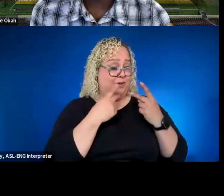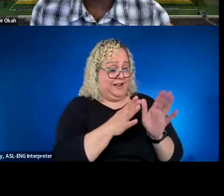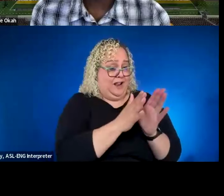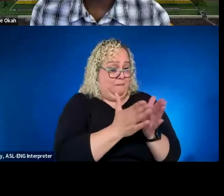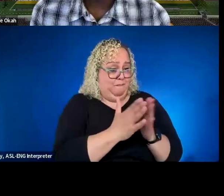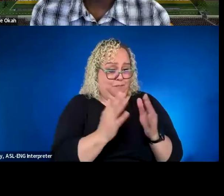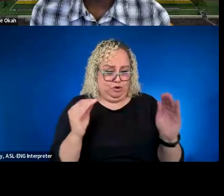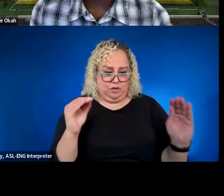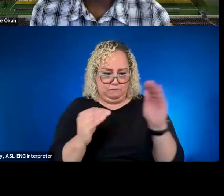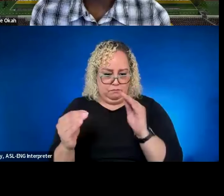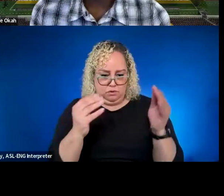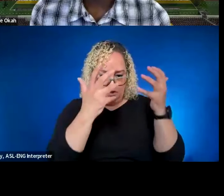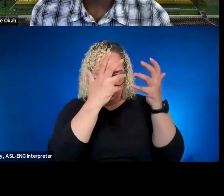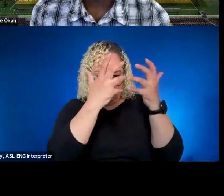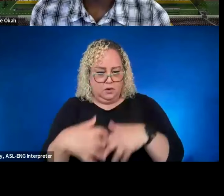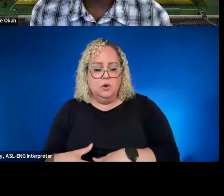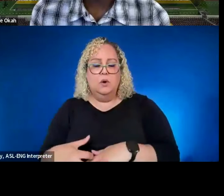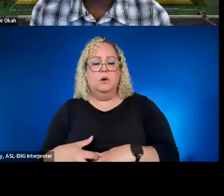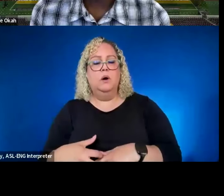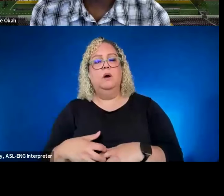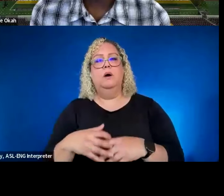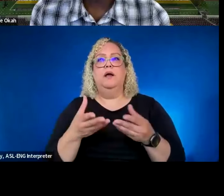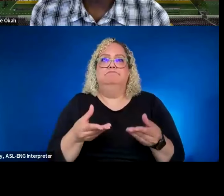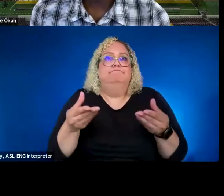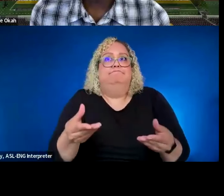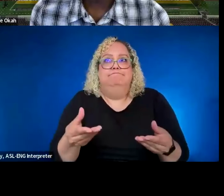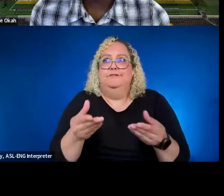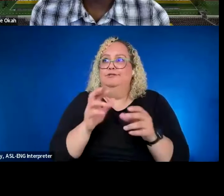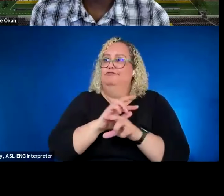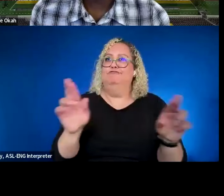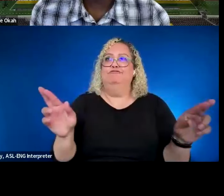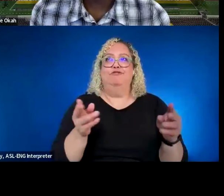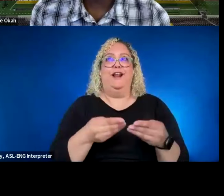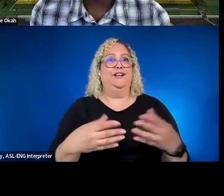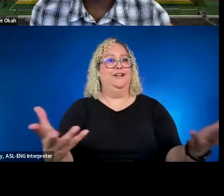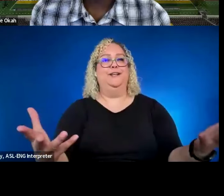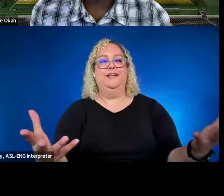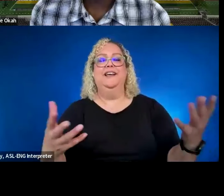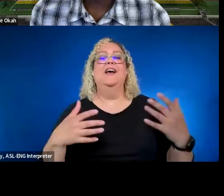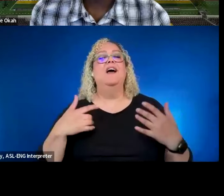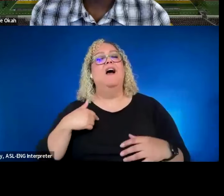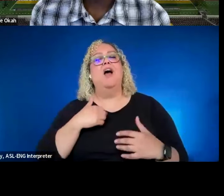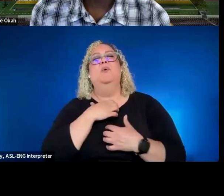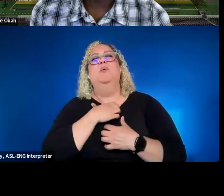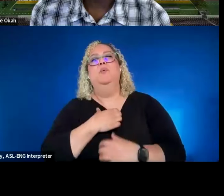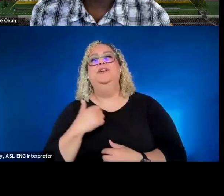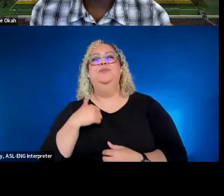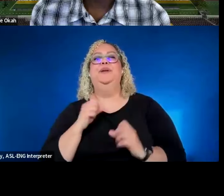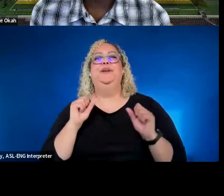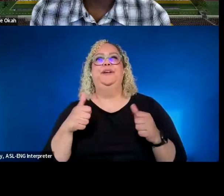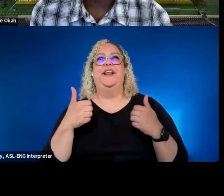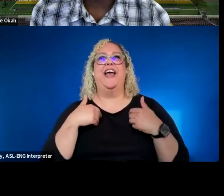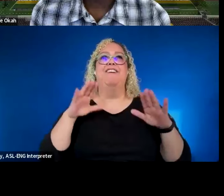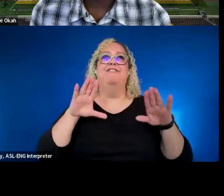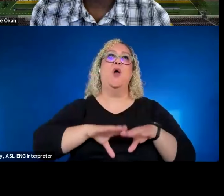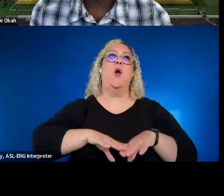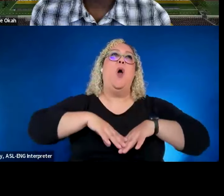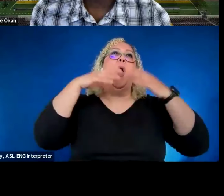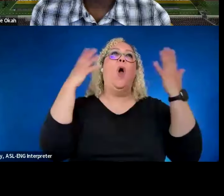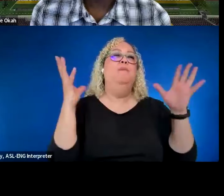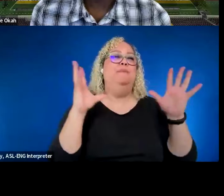And it, I wish that we could have everybody in an open session like this with each of the chapters. I'm